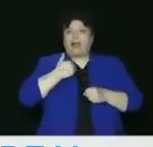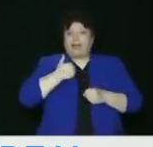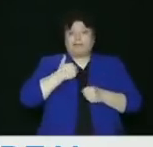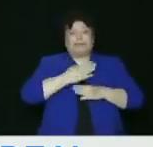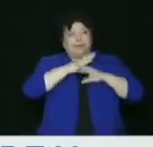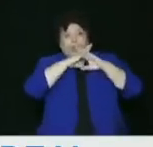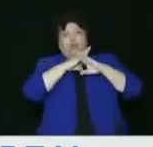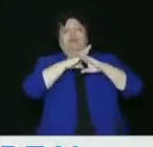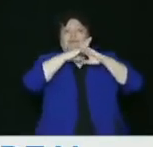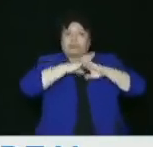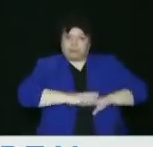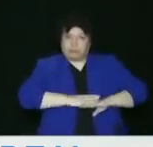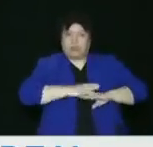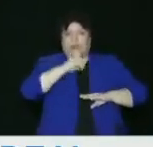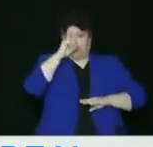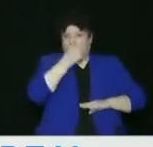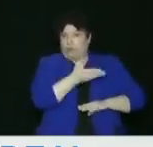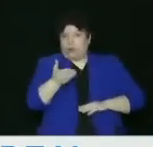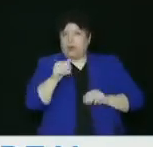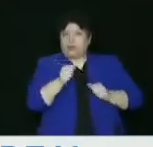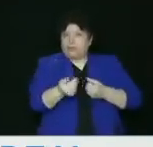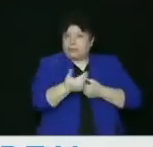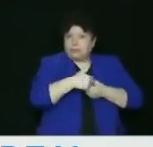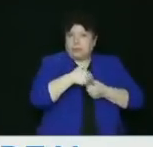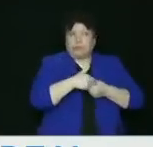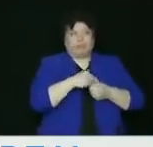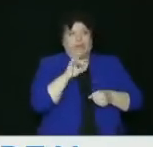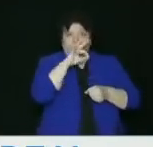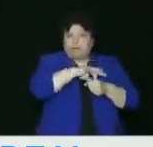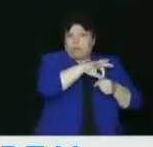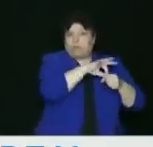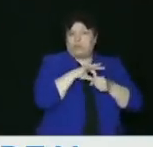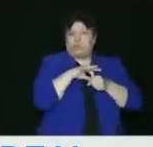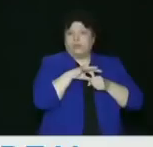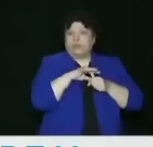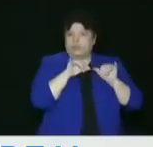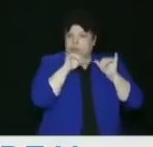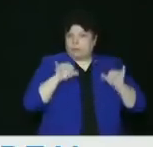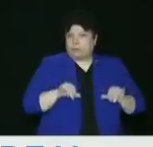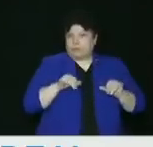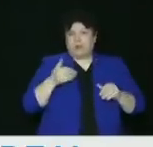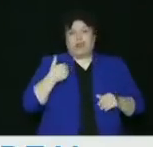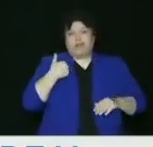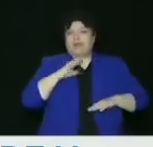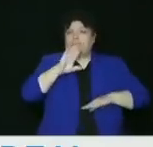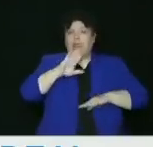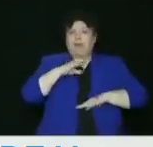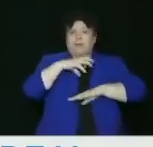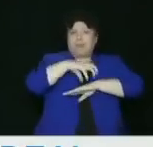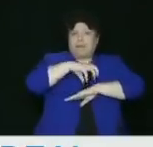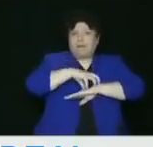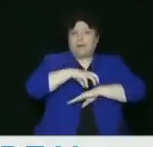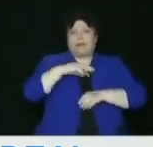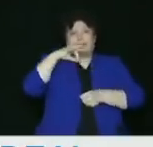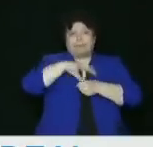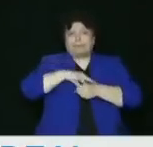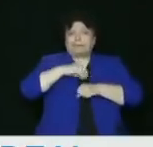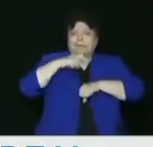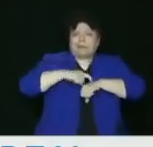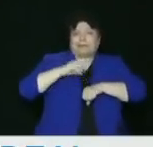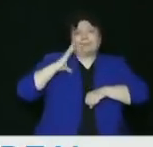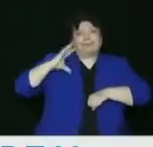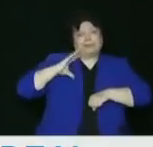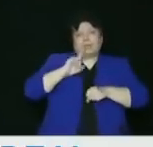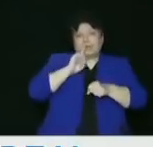participation. All these are things that we had in our platform. All these are things that we committed to Canadians that we would